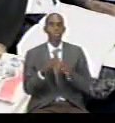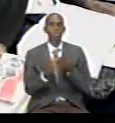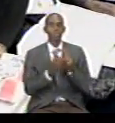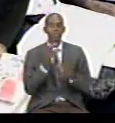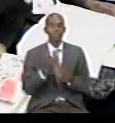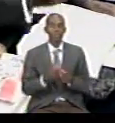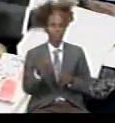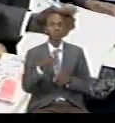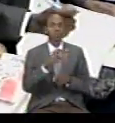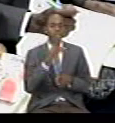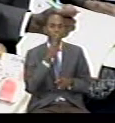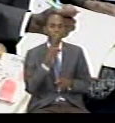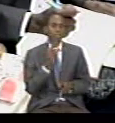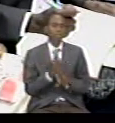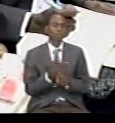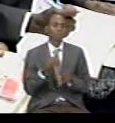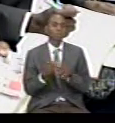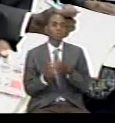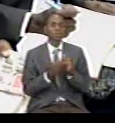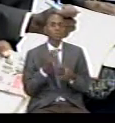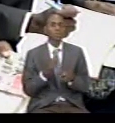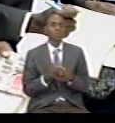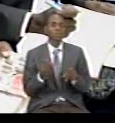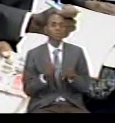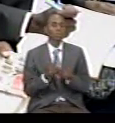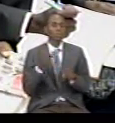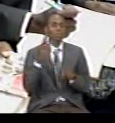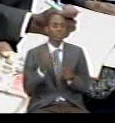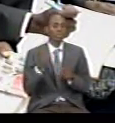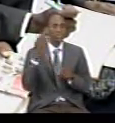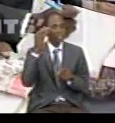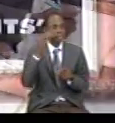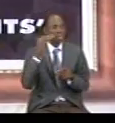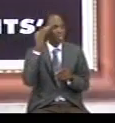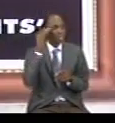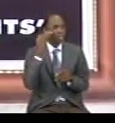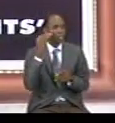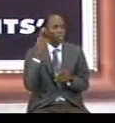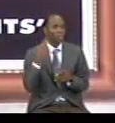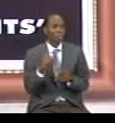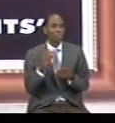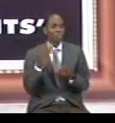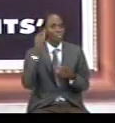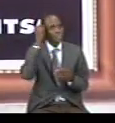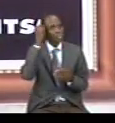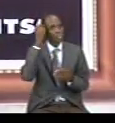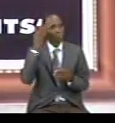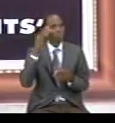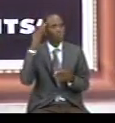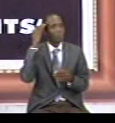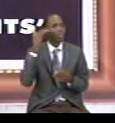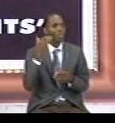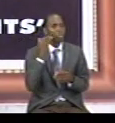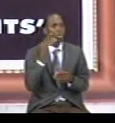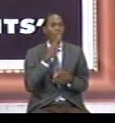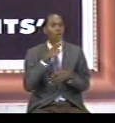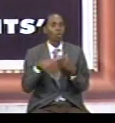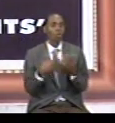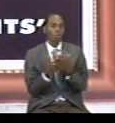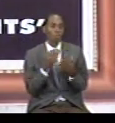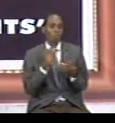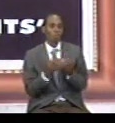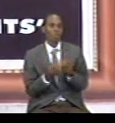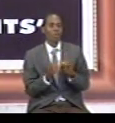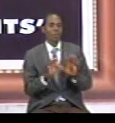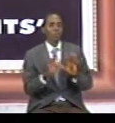secured. It says, even the very hairs of your head are all numbered. Fear not, therefore, ye are of more value